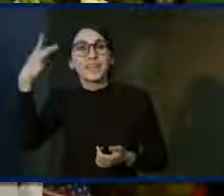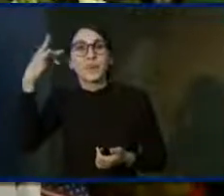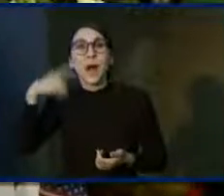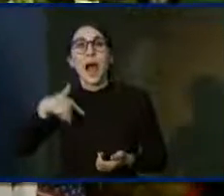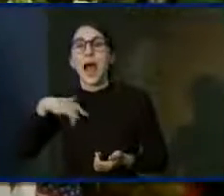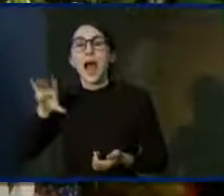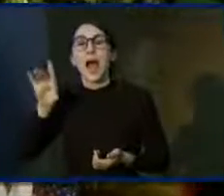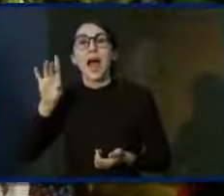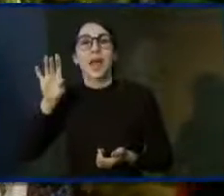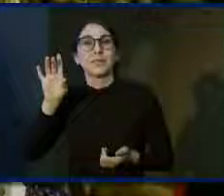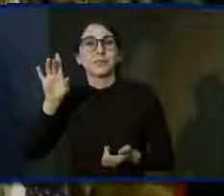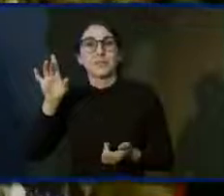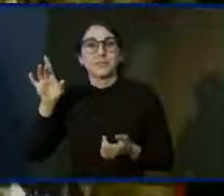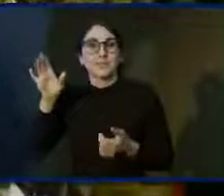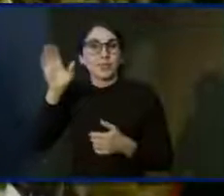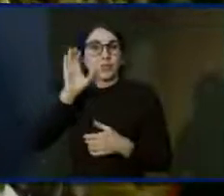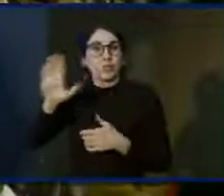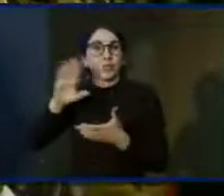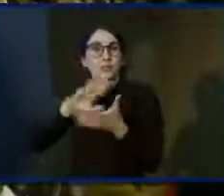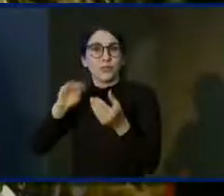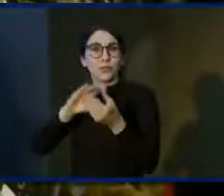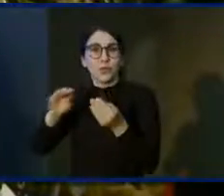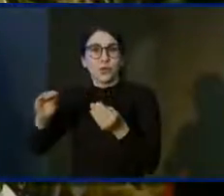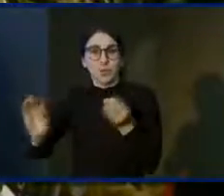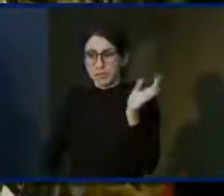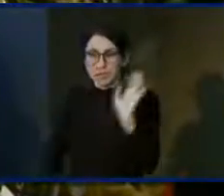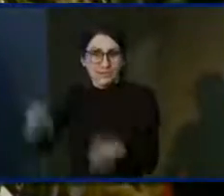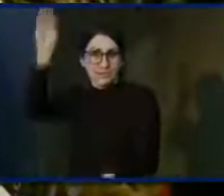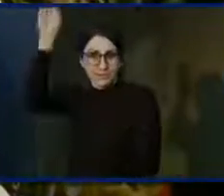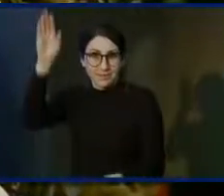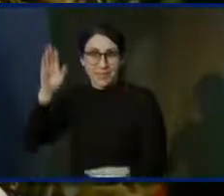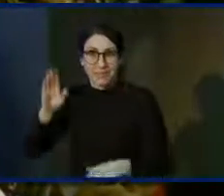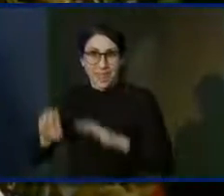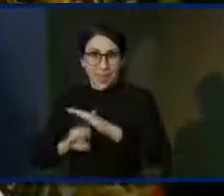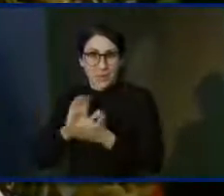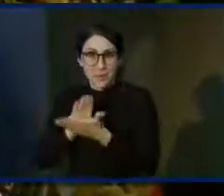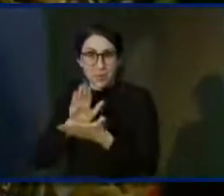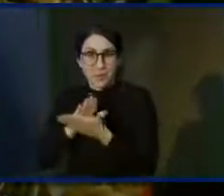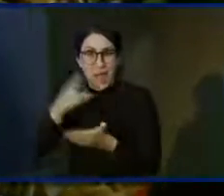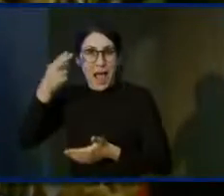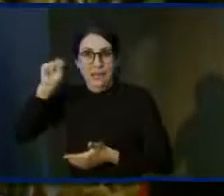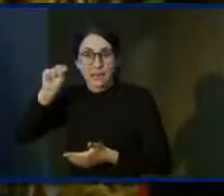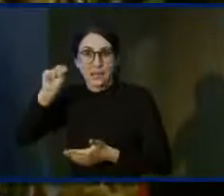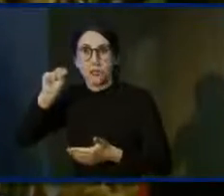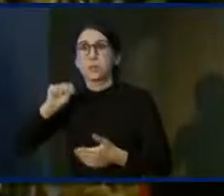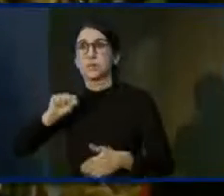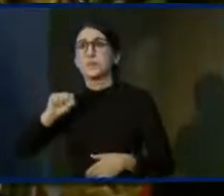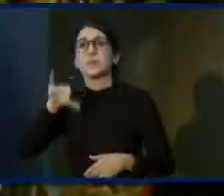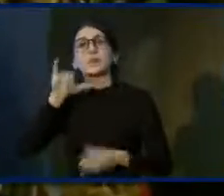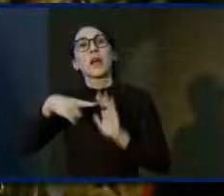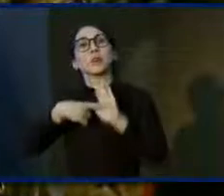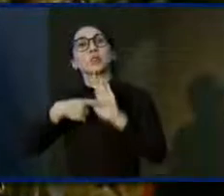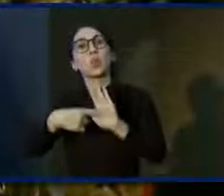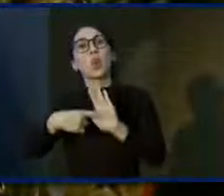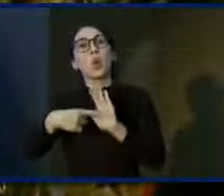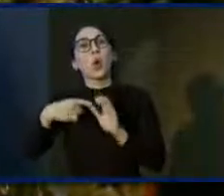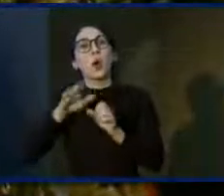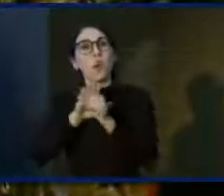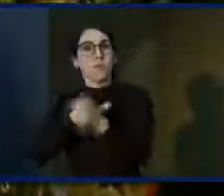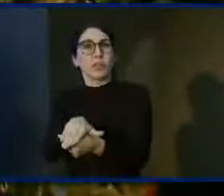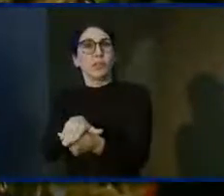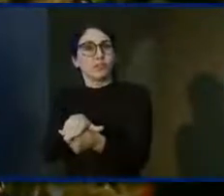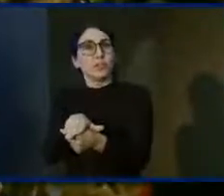story ever since elementary throughout high school, so just goes to show that this history of oppression isn't that far